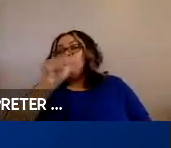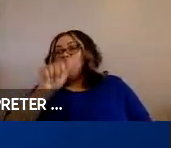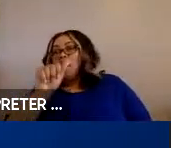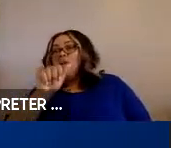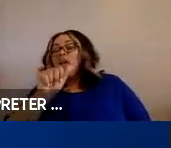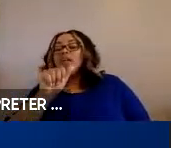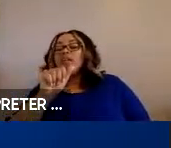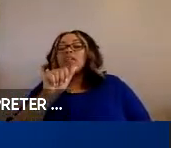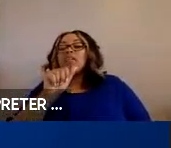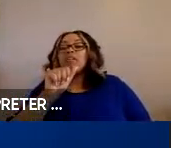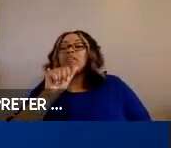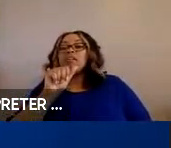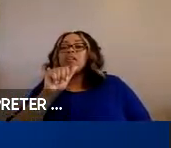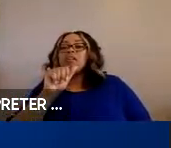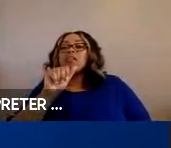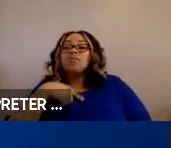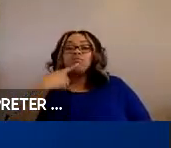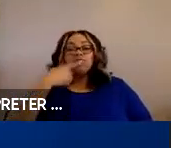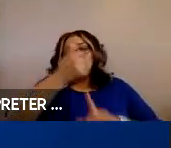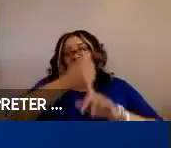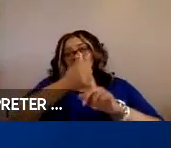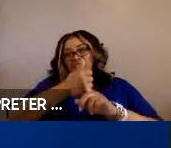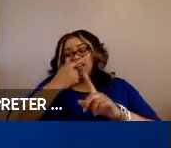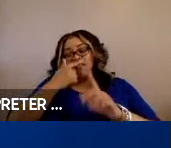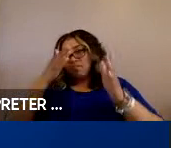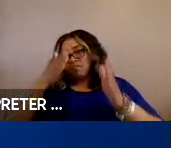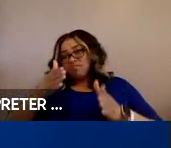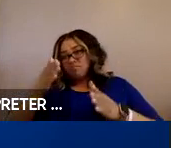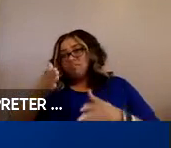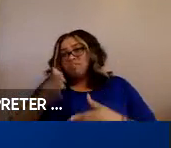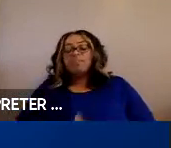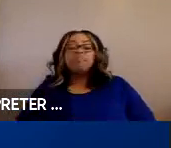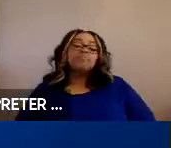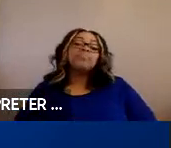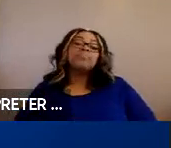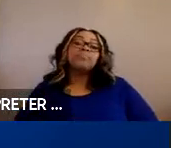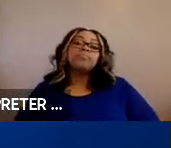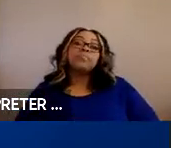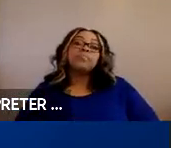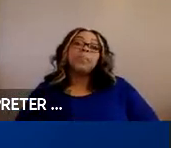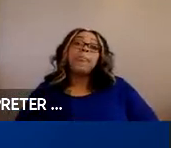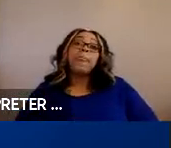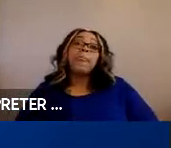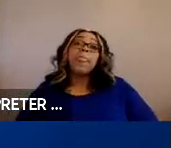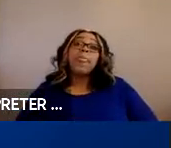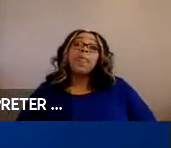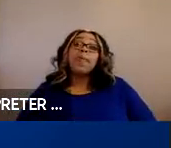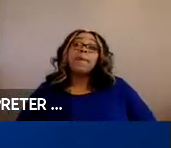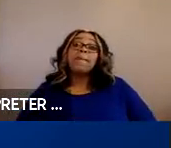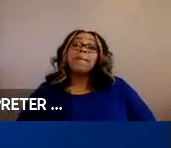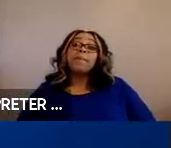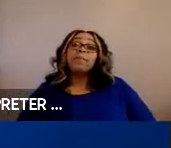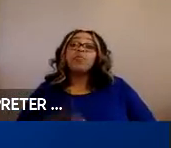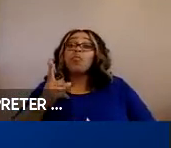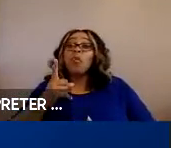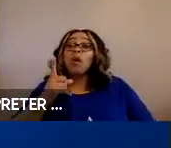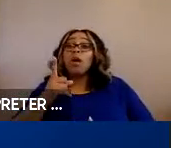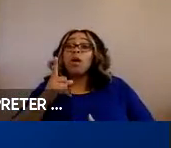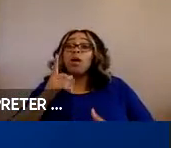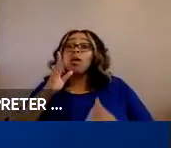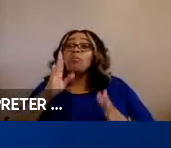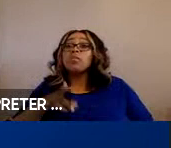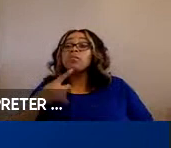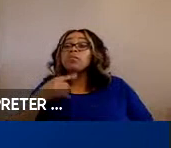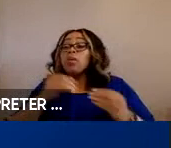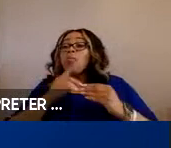And again, we'll do this for each of the segments. One of the wrote in asking for